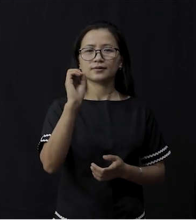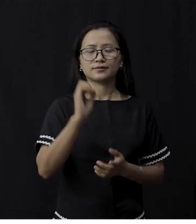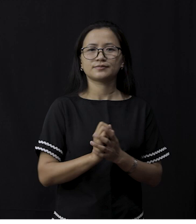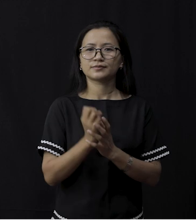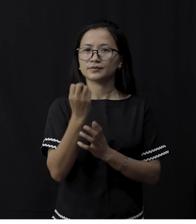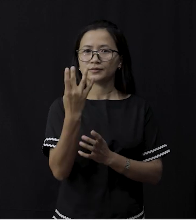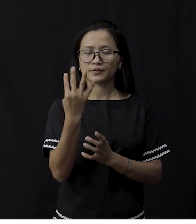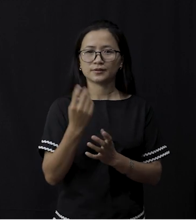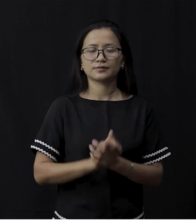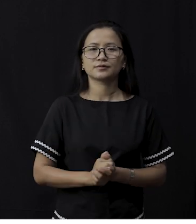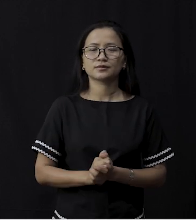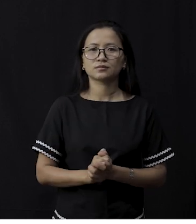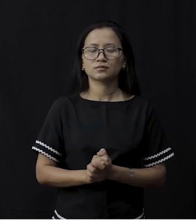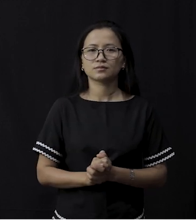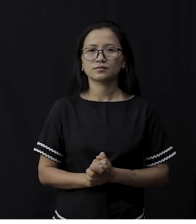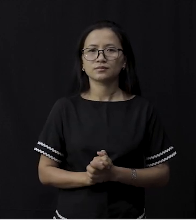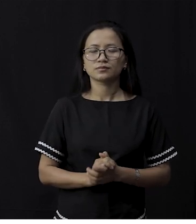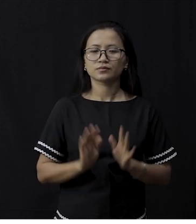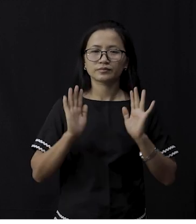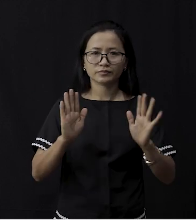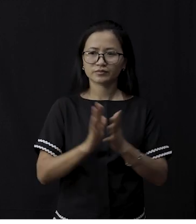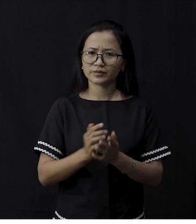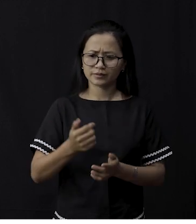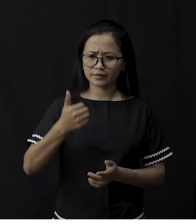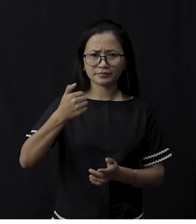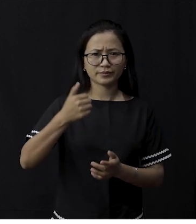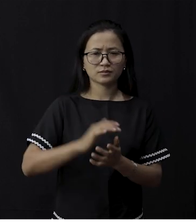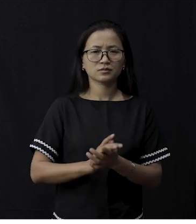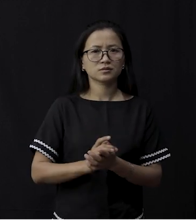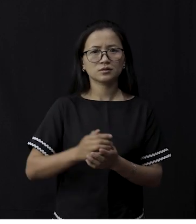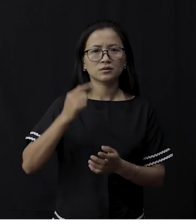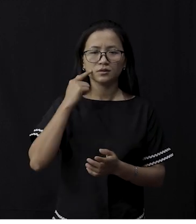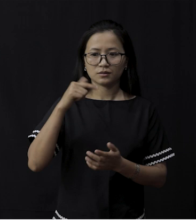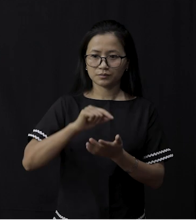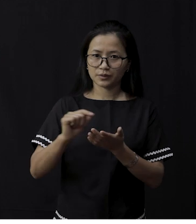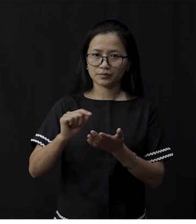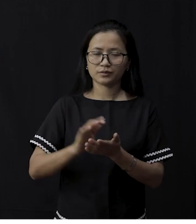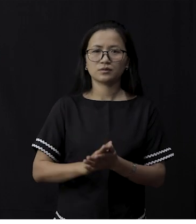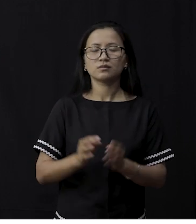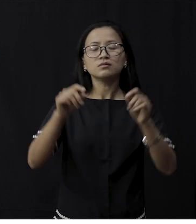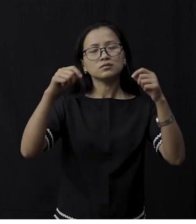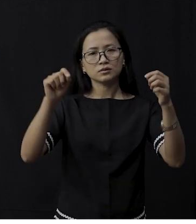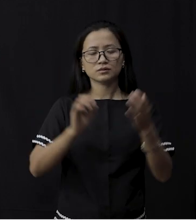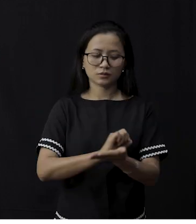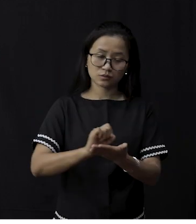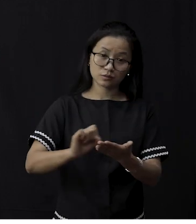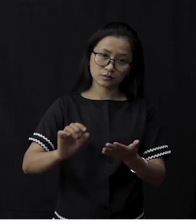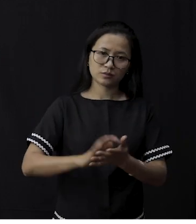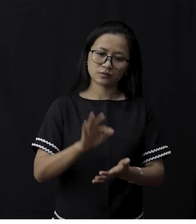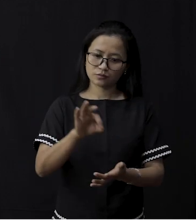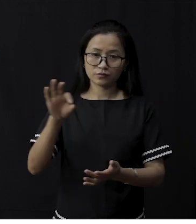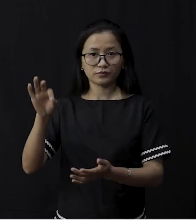And if it is not a bother and you have a pencil or a paper, you can note down the things